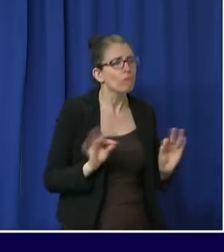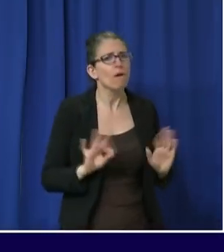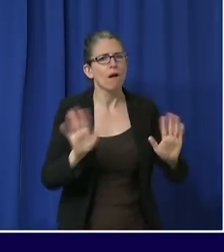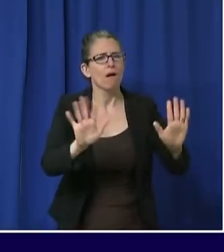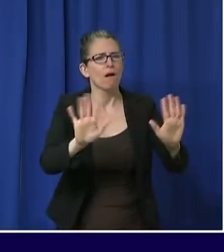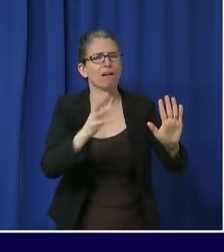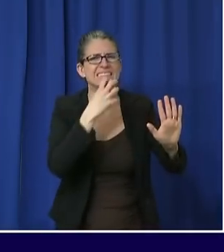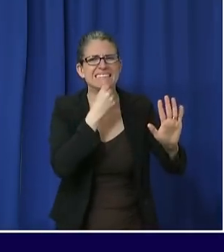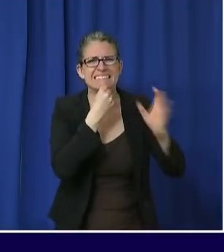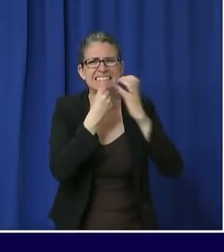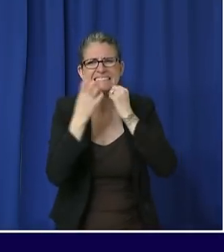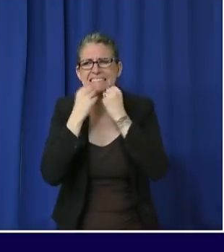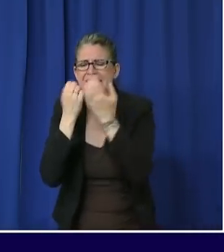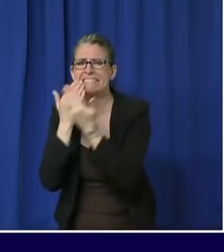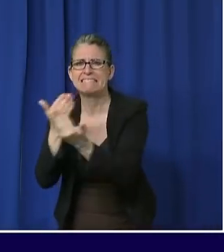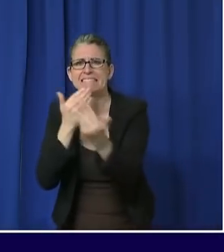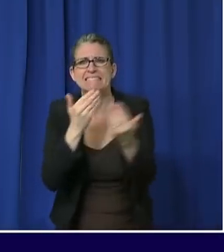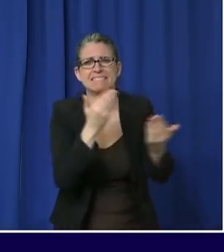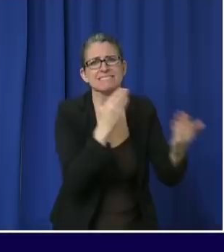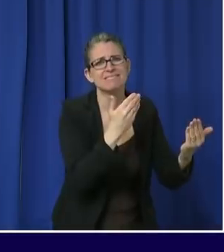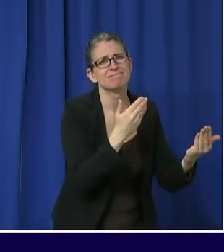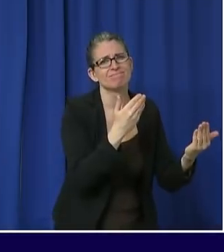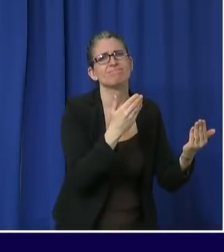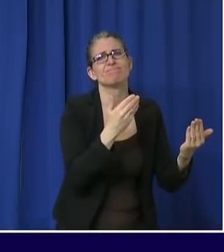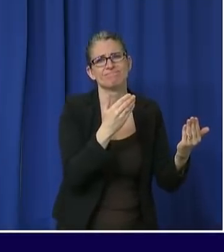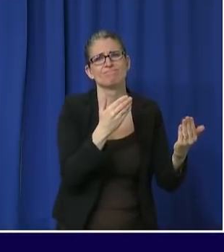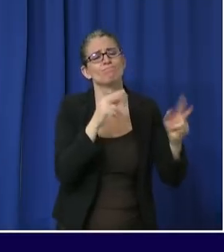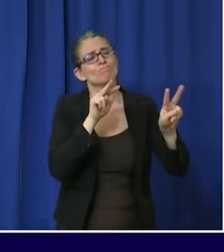the coronavirus phases, we don't let them slip